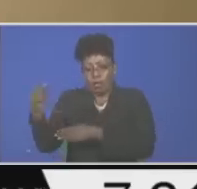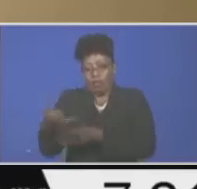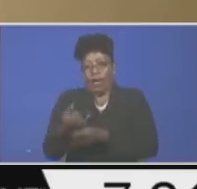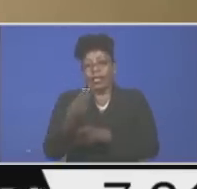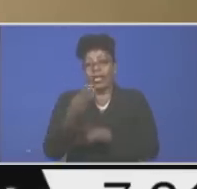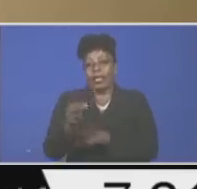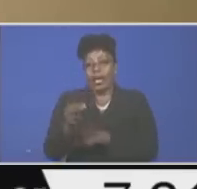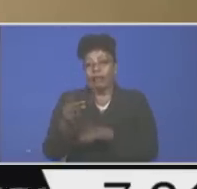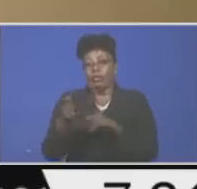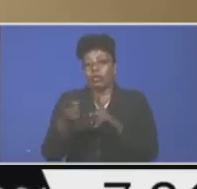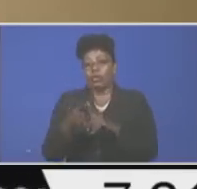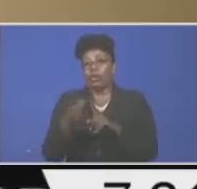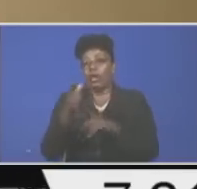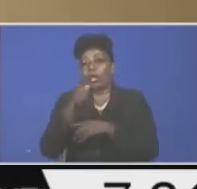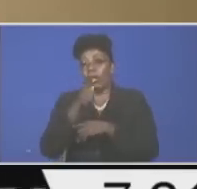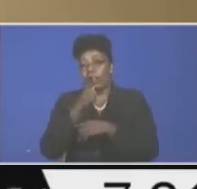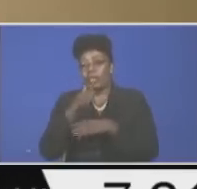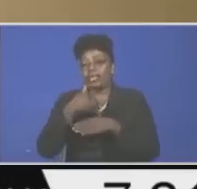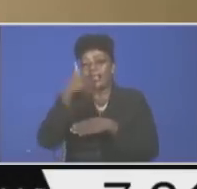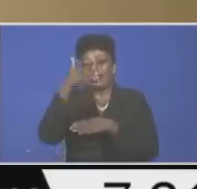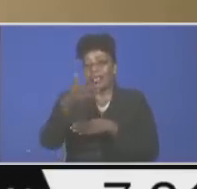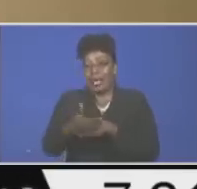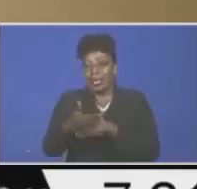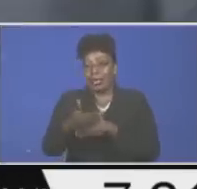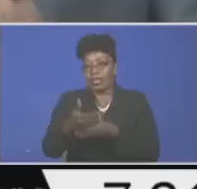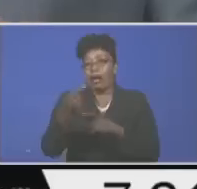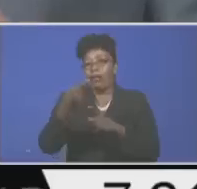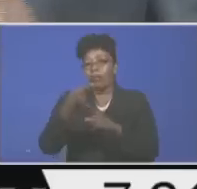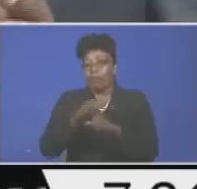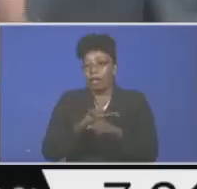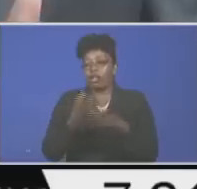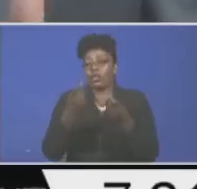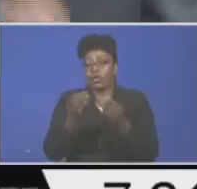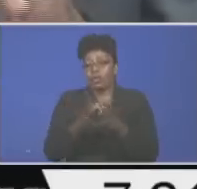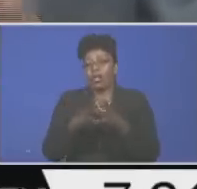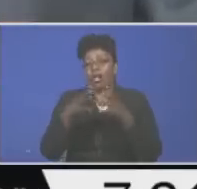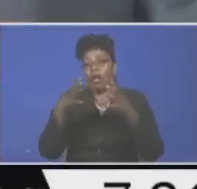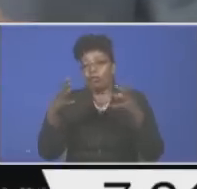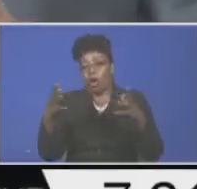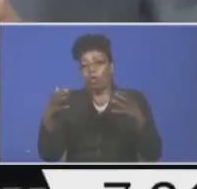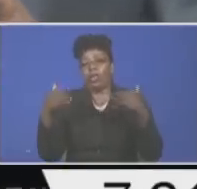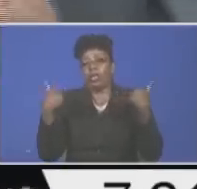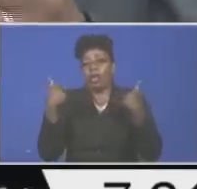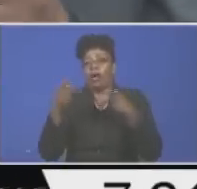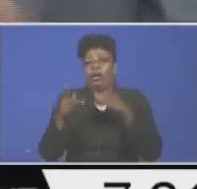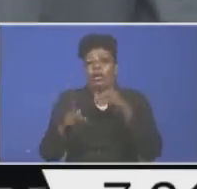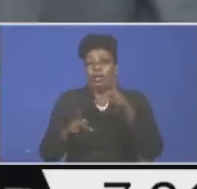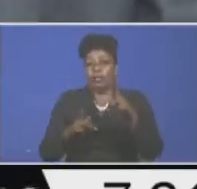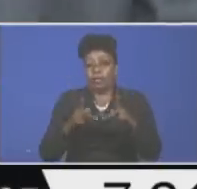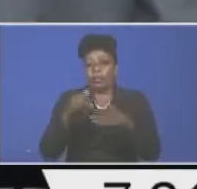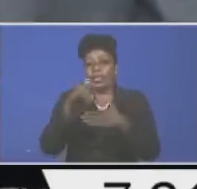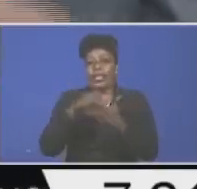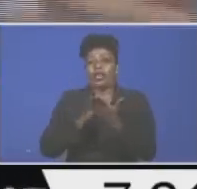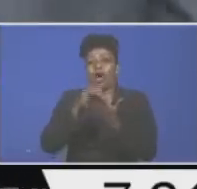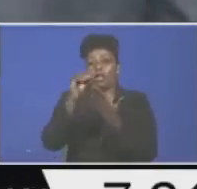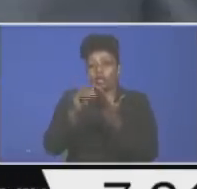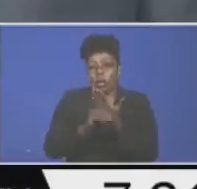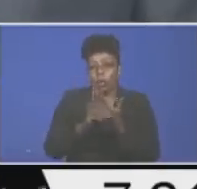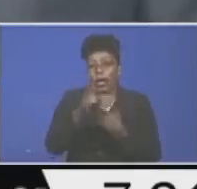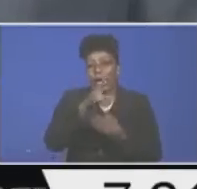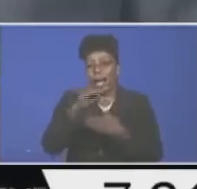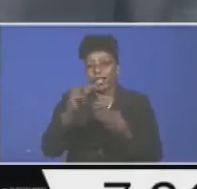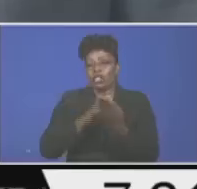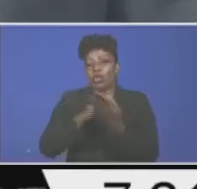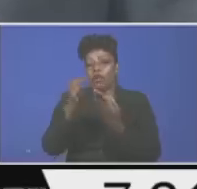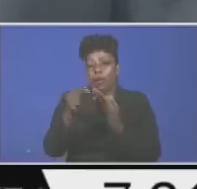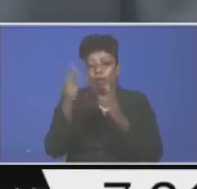to lunch next month. And so we'll be doing a lot more with the younger people in October and November, and we'll be celebrating